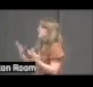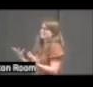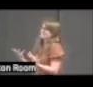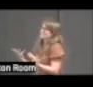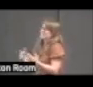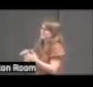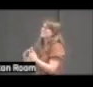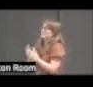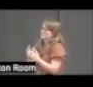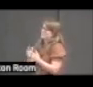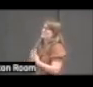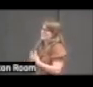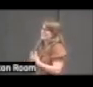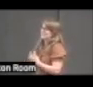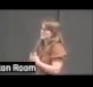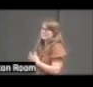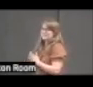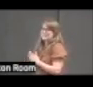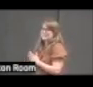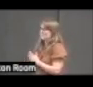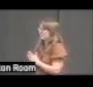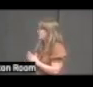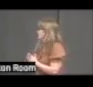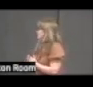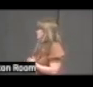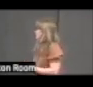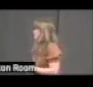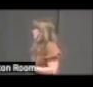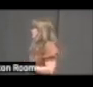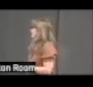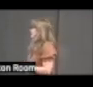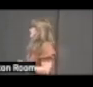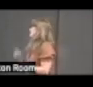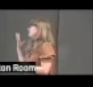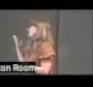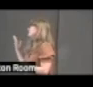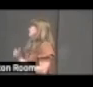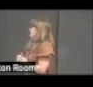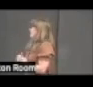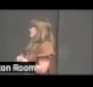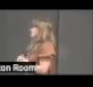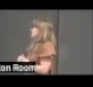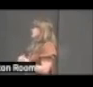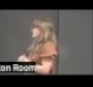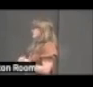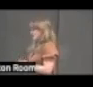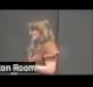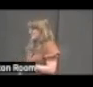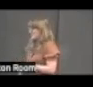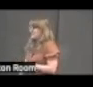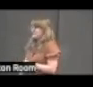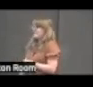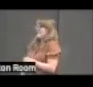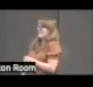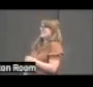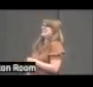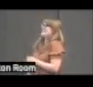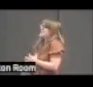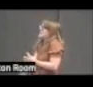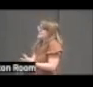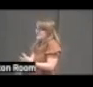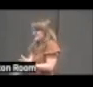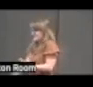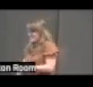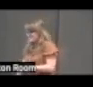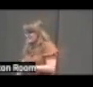wasn't successful because of his leg. He couldn't, get purchased to do it. So she was understandably getting a little, annoyed